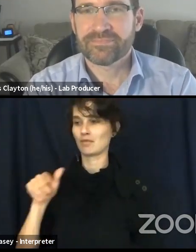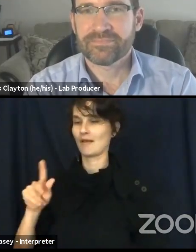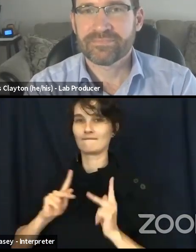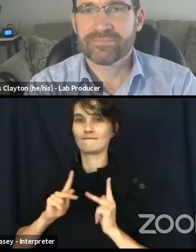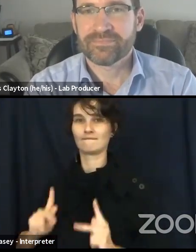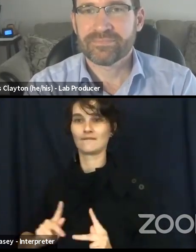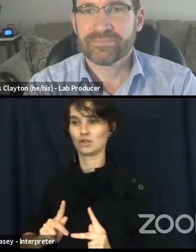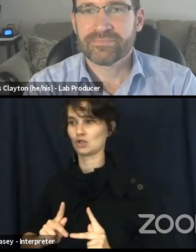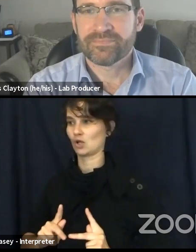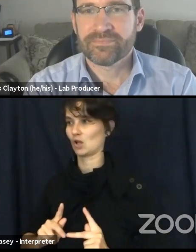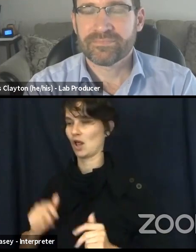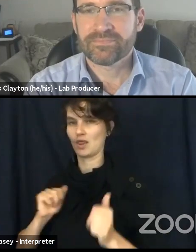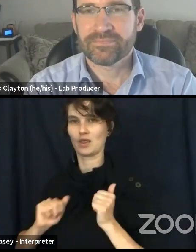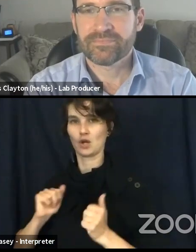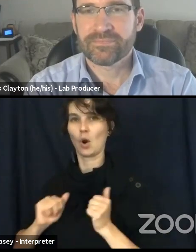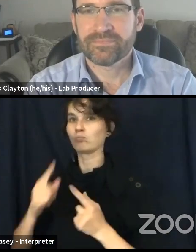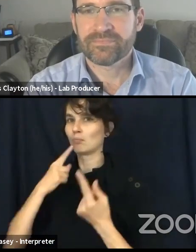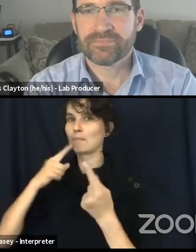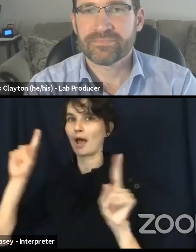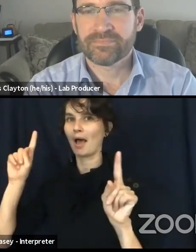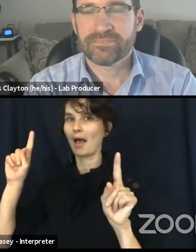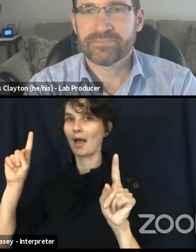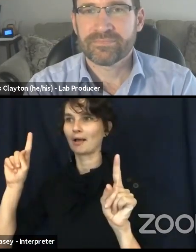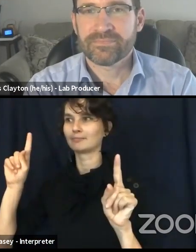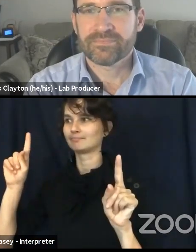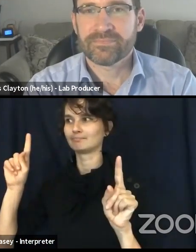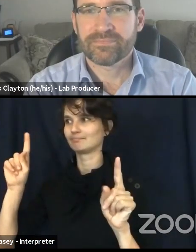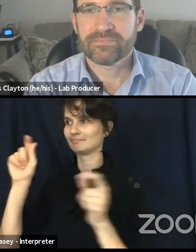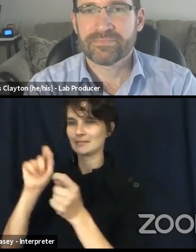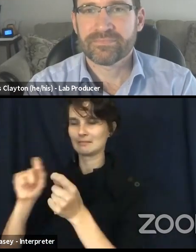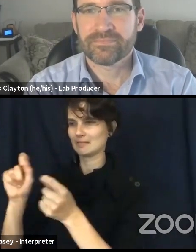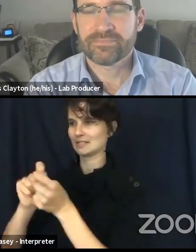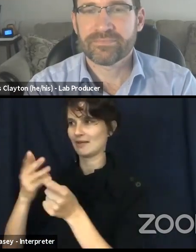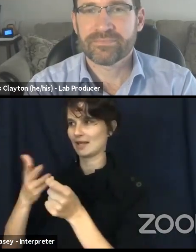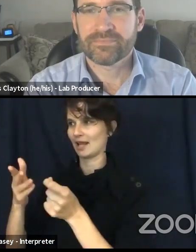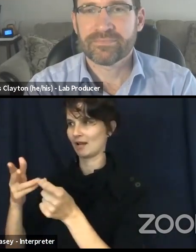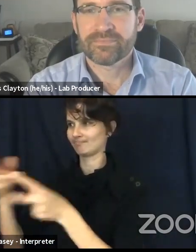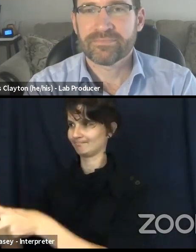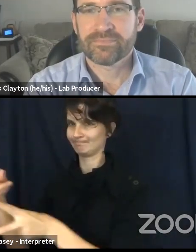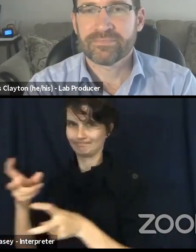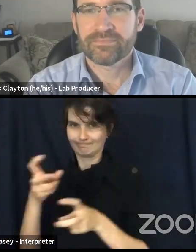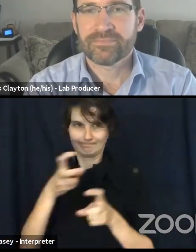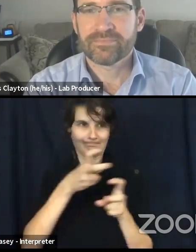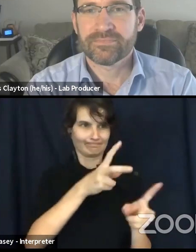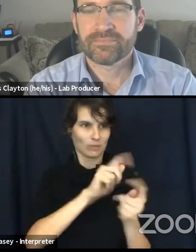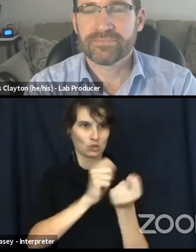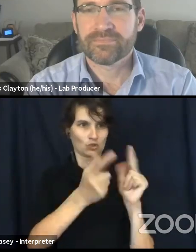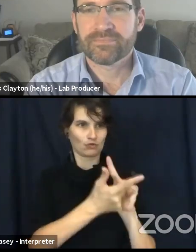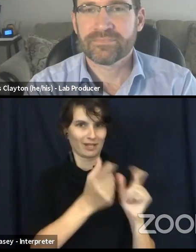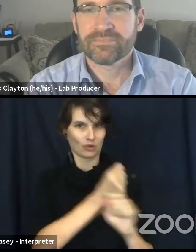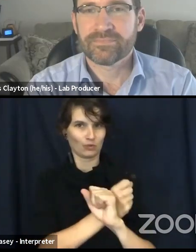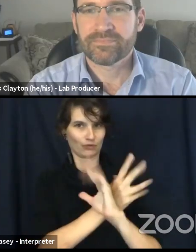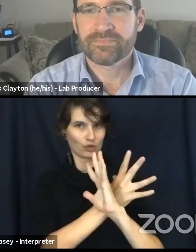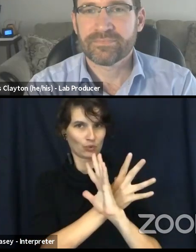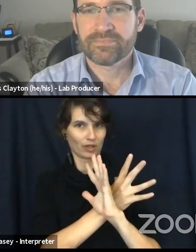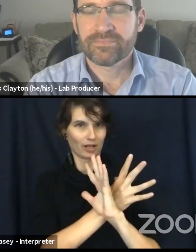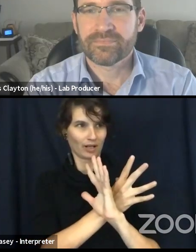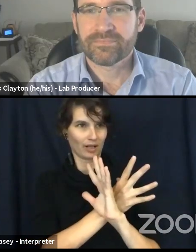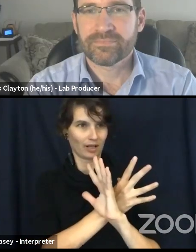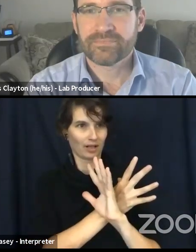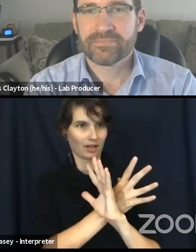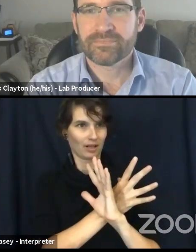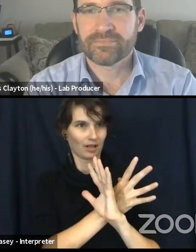thing A that worked or was a certain thing, a certain DNA in real life, and then translate it into a virtual space and for it to be a literal